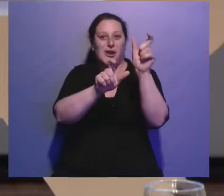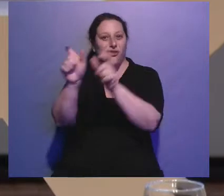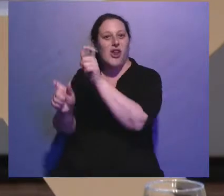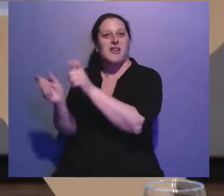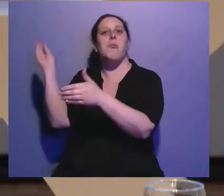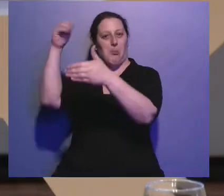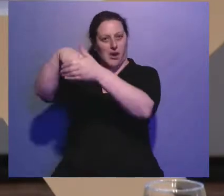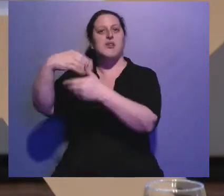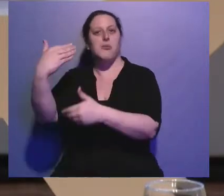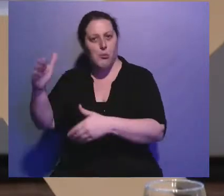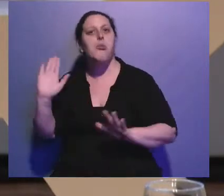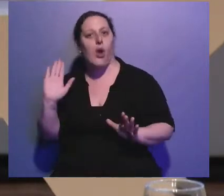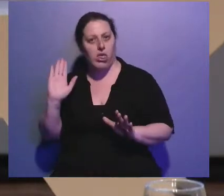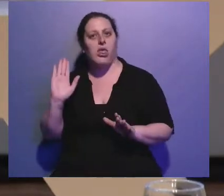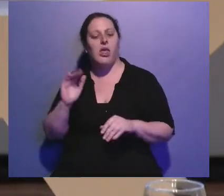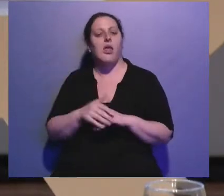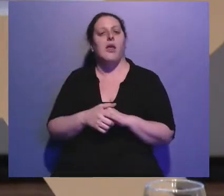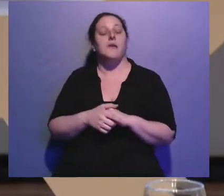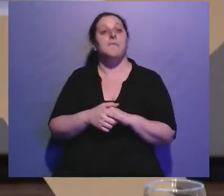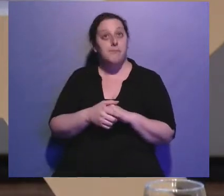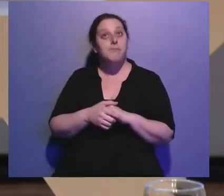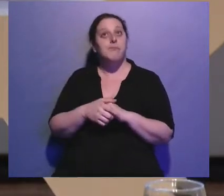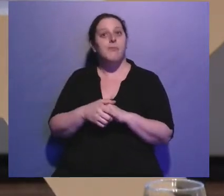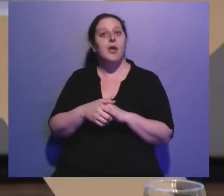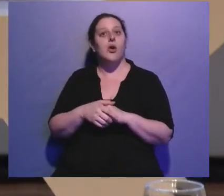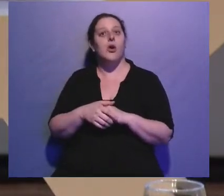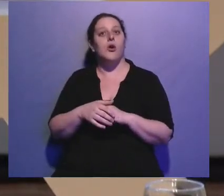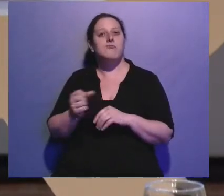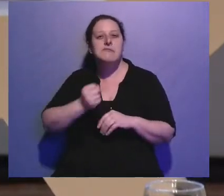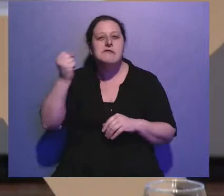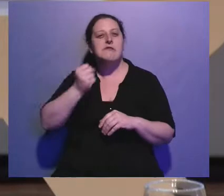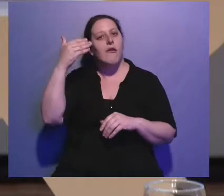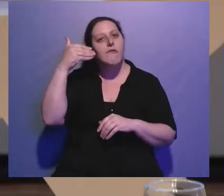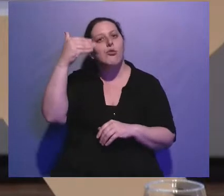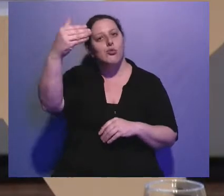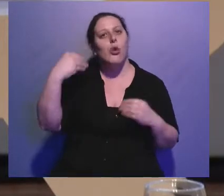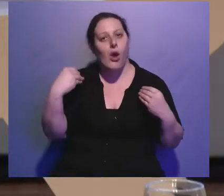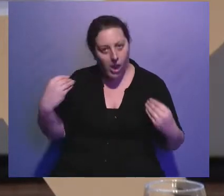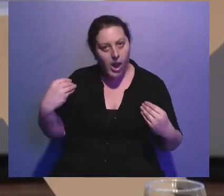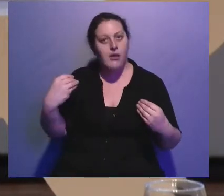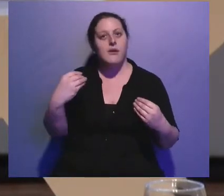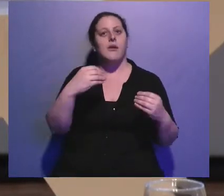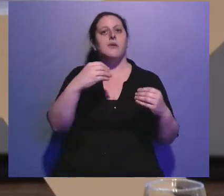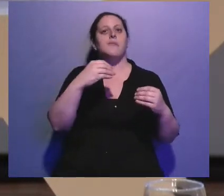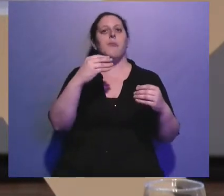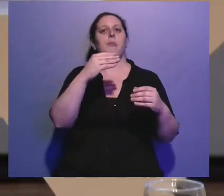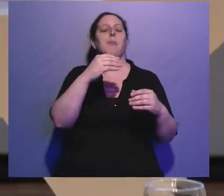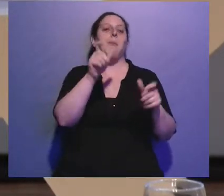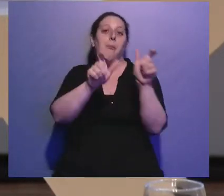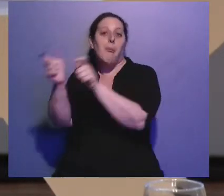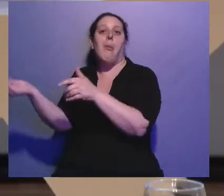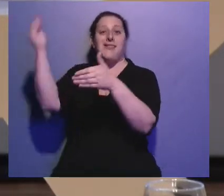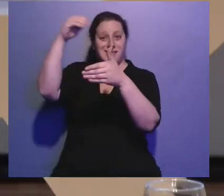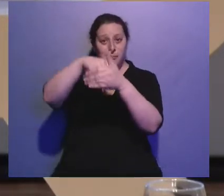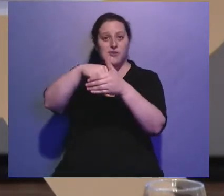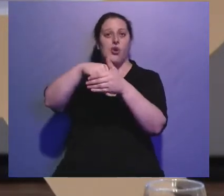lies ahead is to make that participation real, and to not only recognize that the challenges are there,